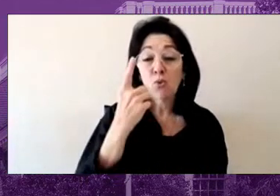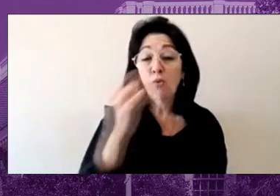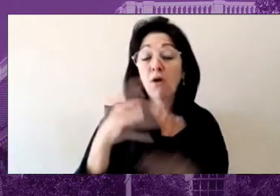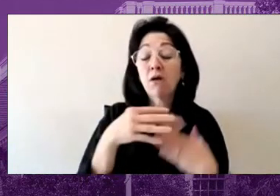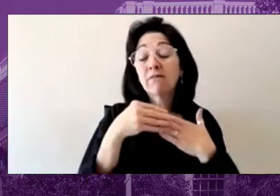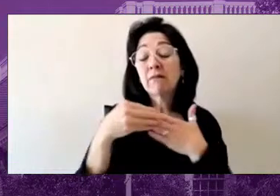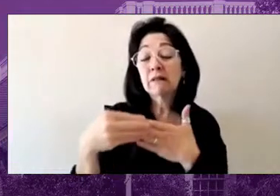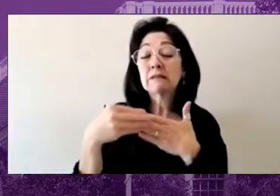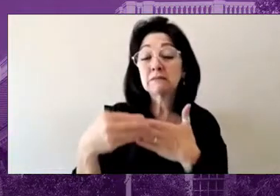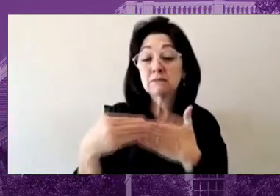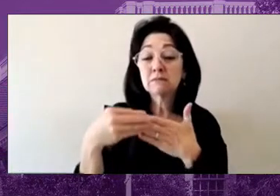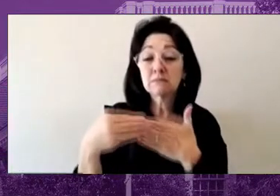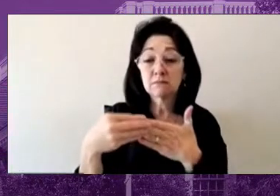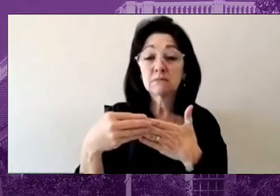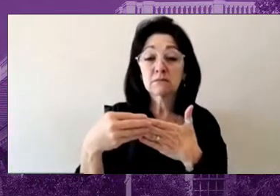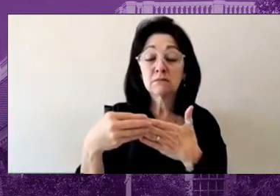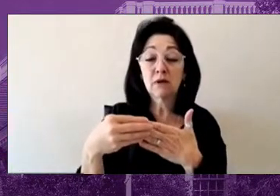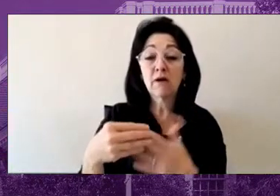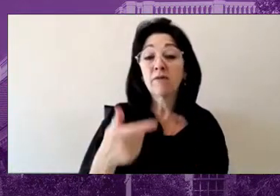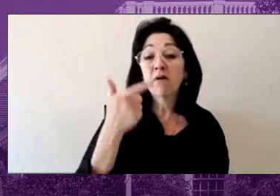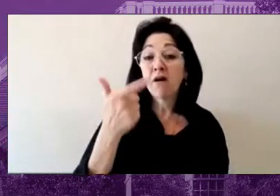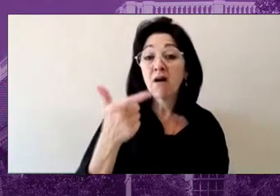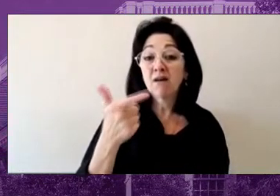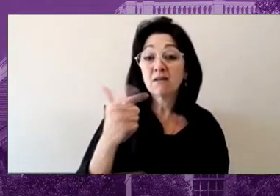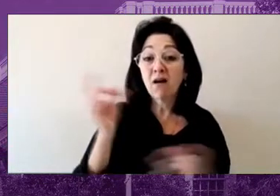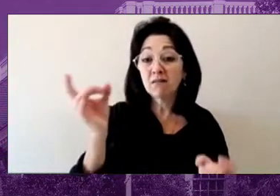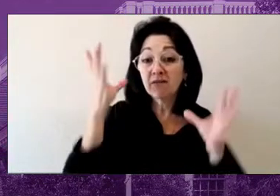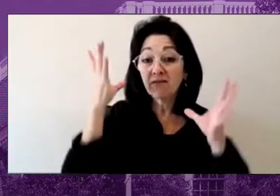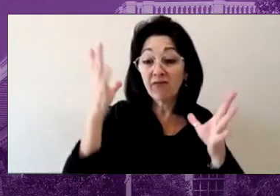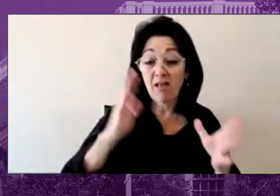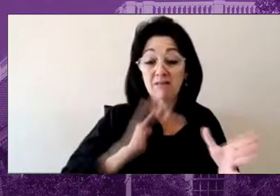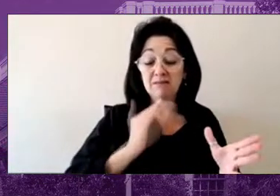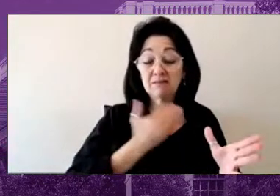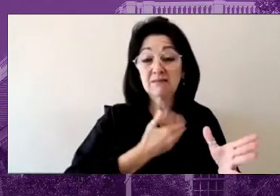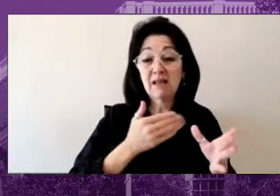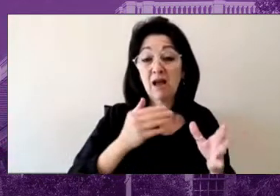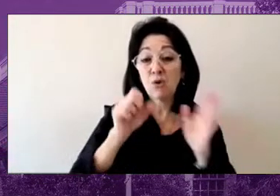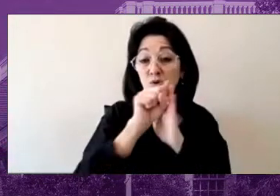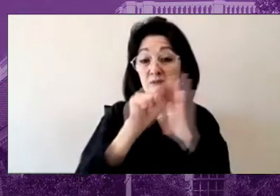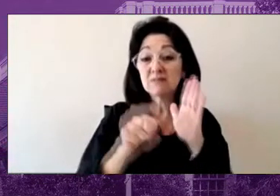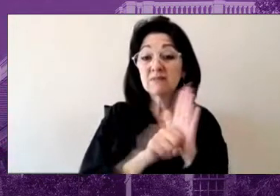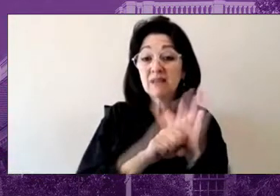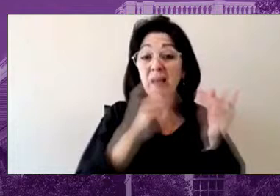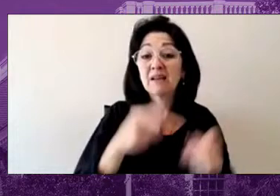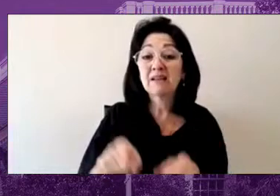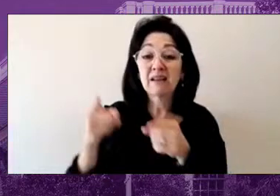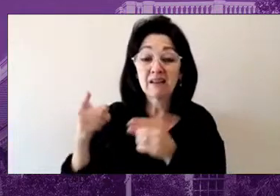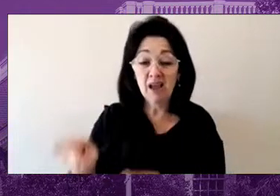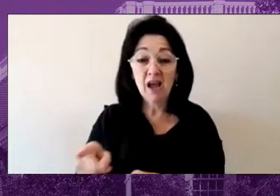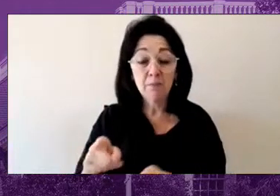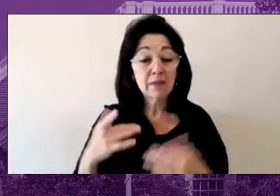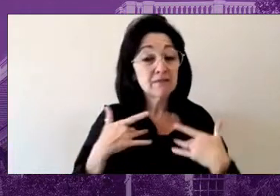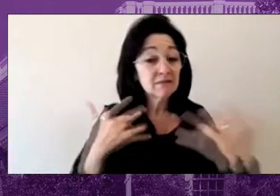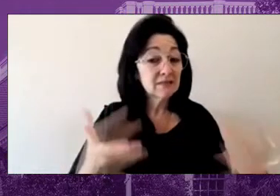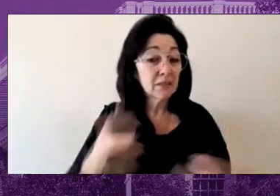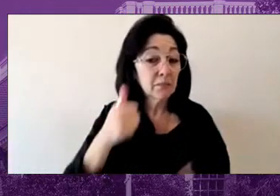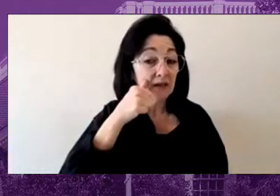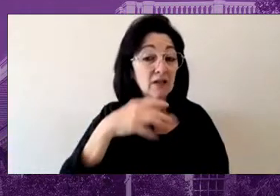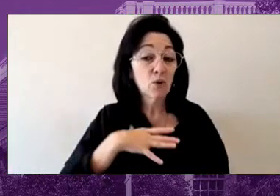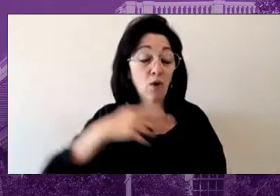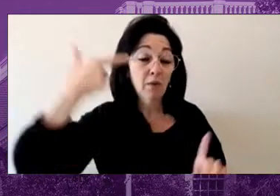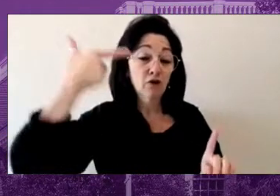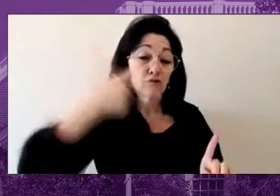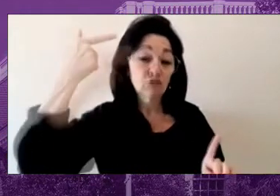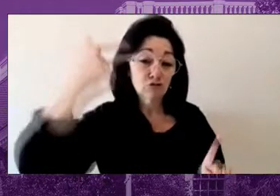state. That's in the stories of victims who are typically women who are shot or killed by abusive intimate